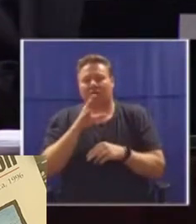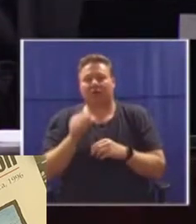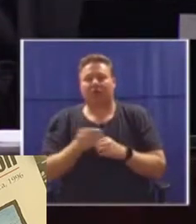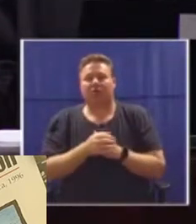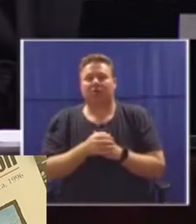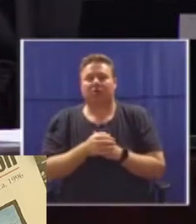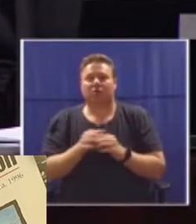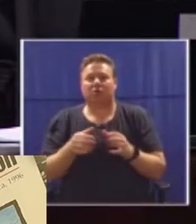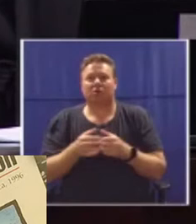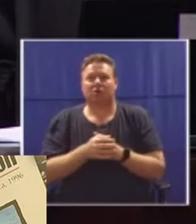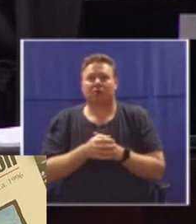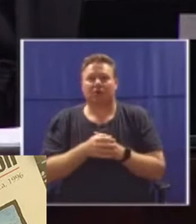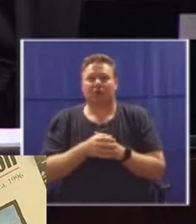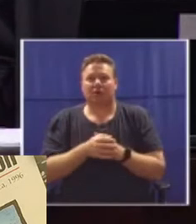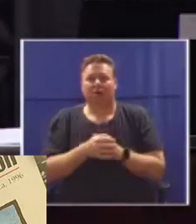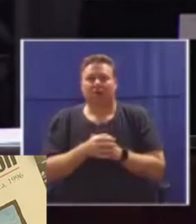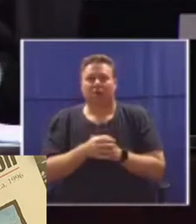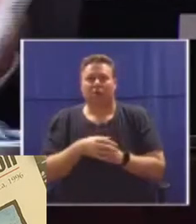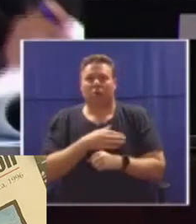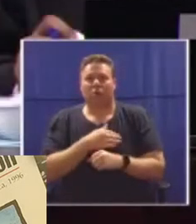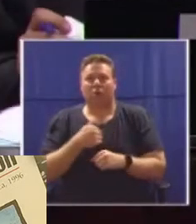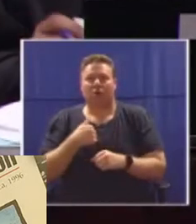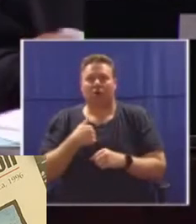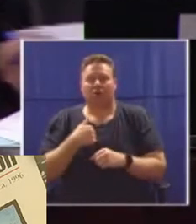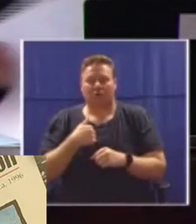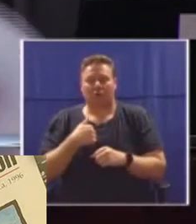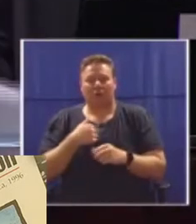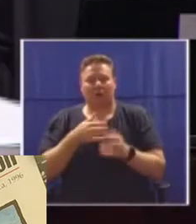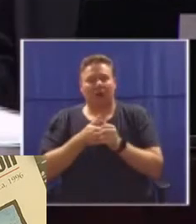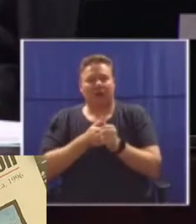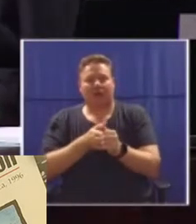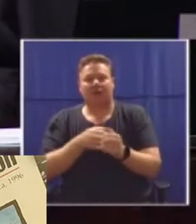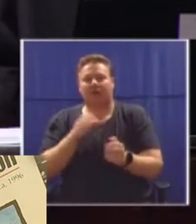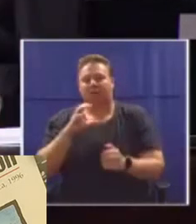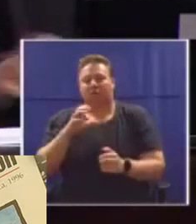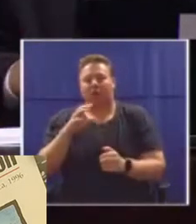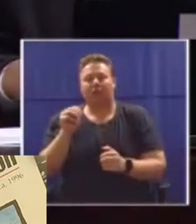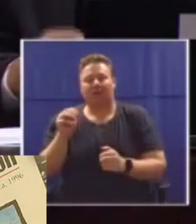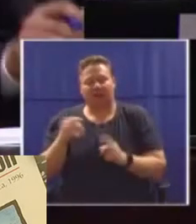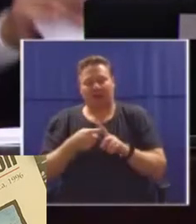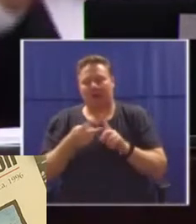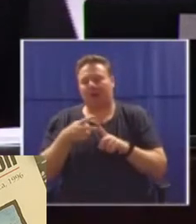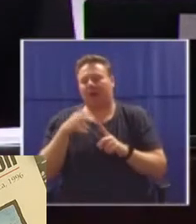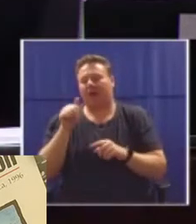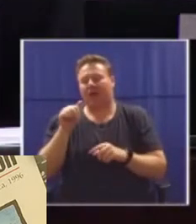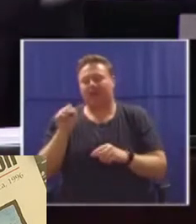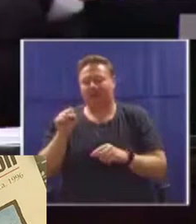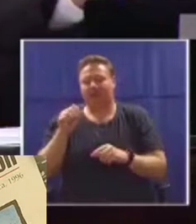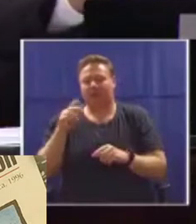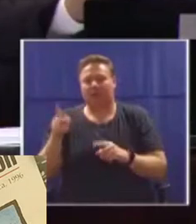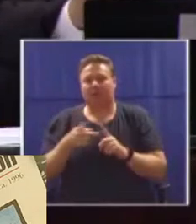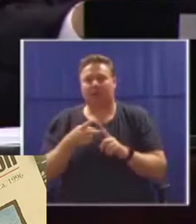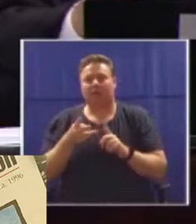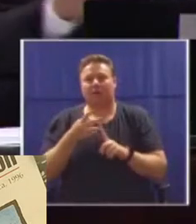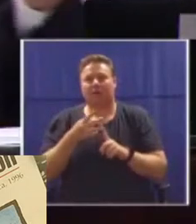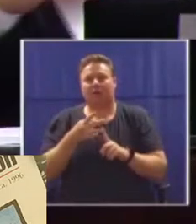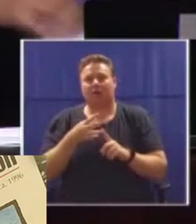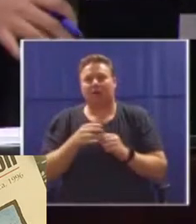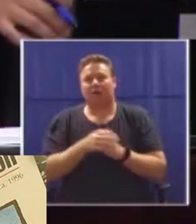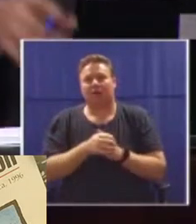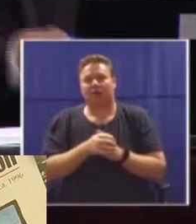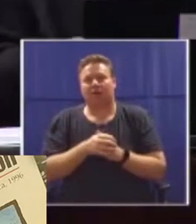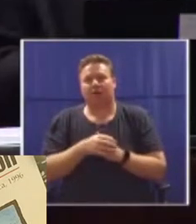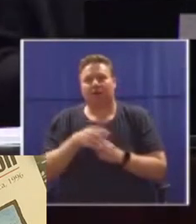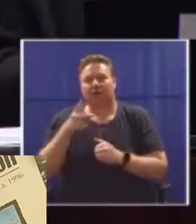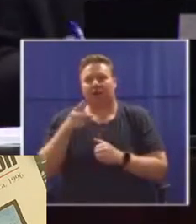regime led by heroines such as Charlotte Makeke, Miss A.S. Kabashe, and Ms. Kotsi and